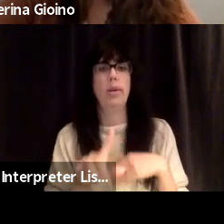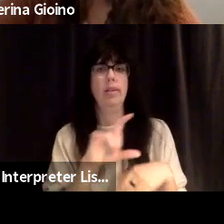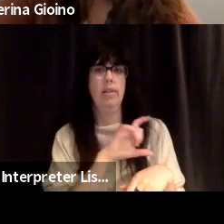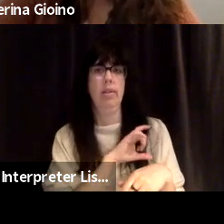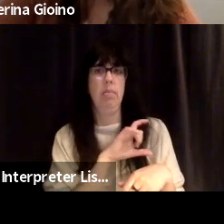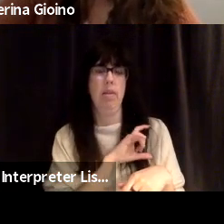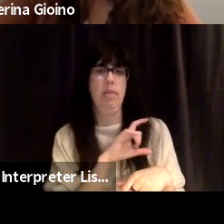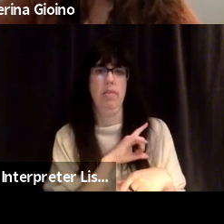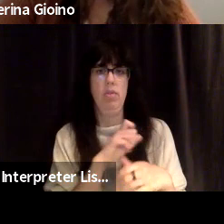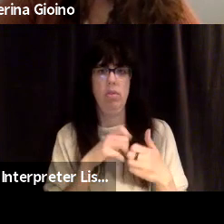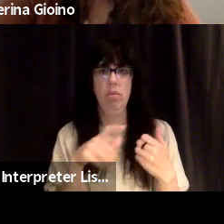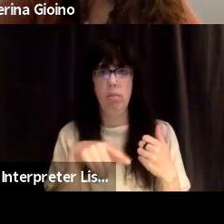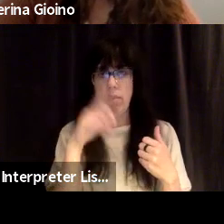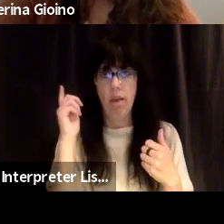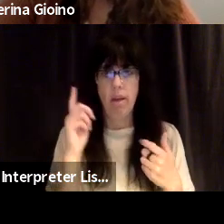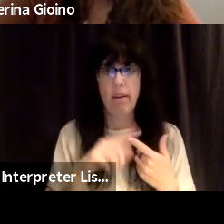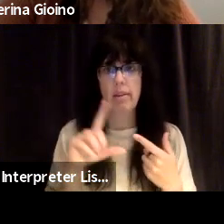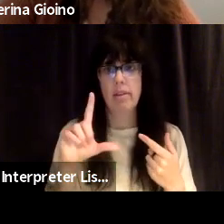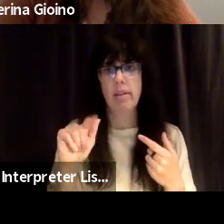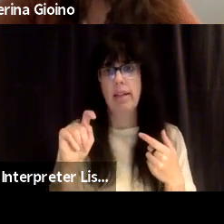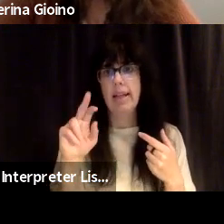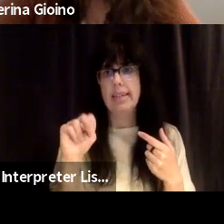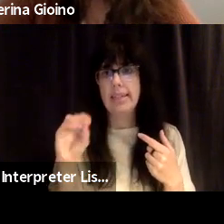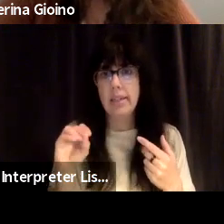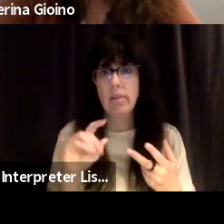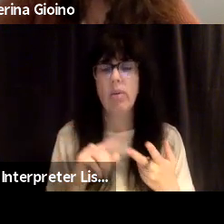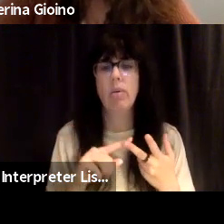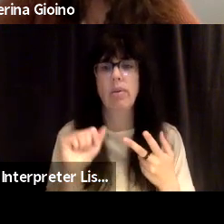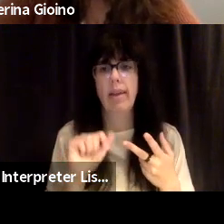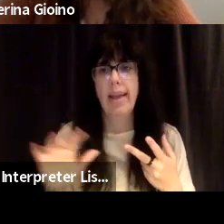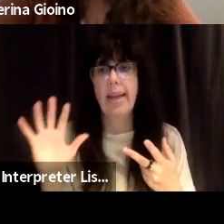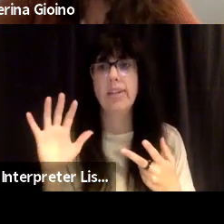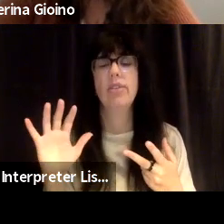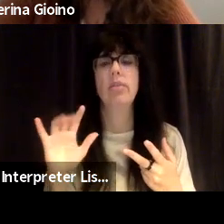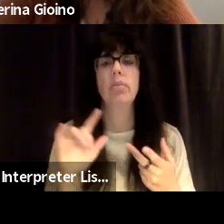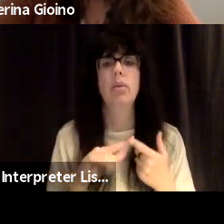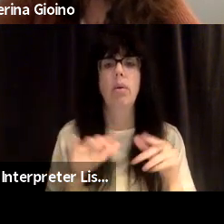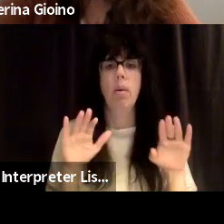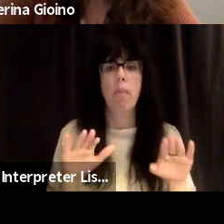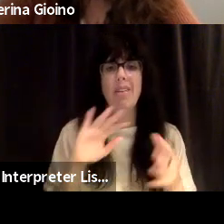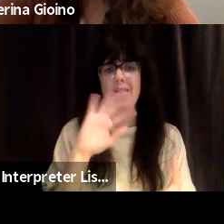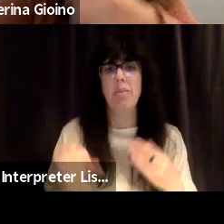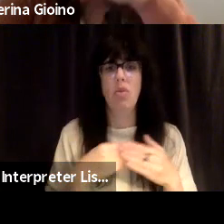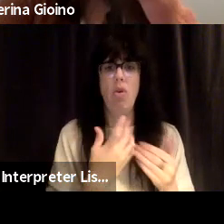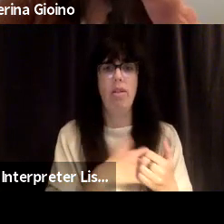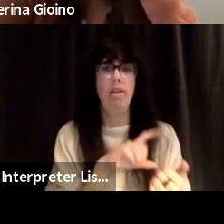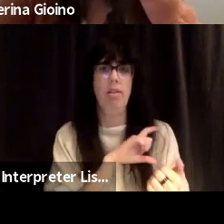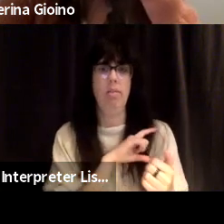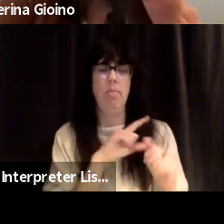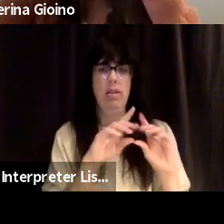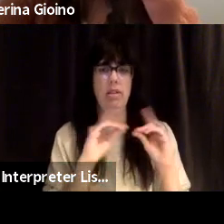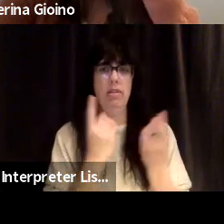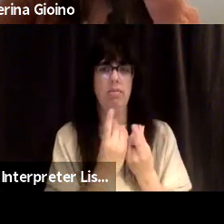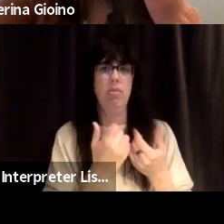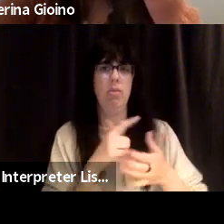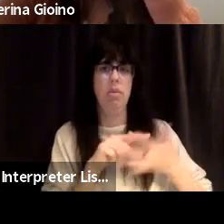file. Blacks, Latinos, Asians, Muslims, all in our police department in high-ranking